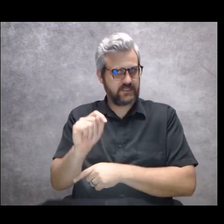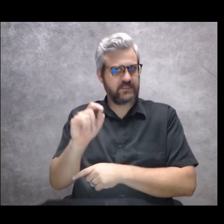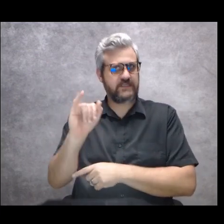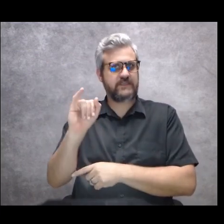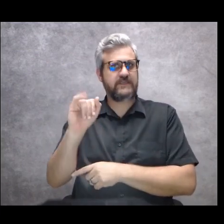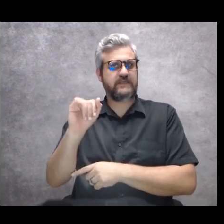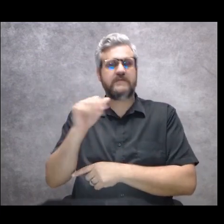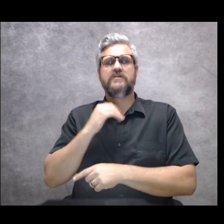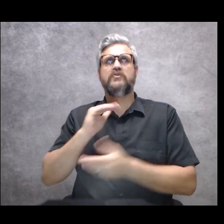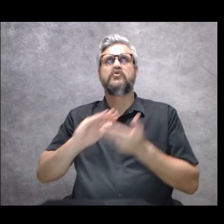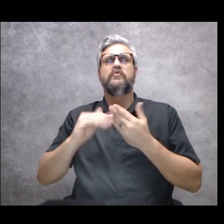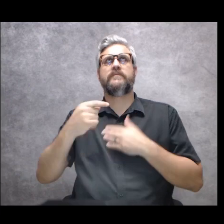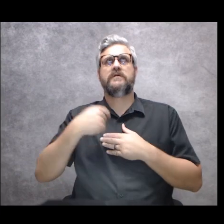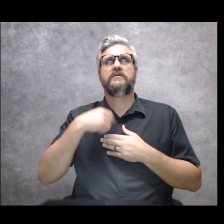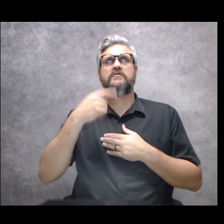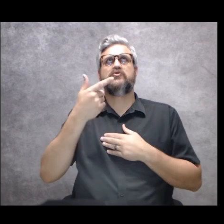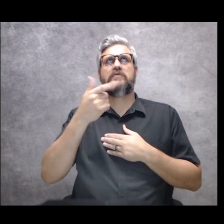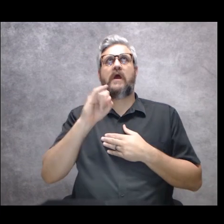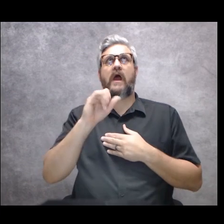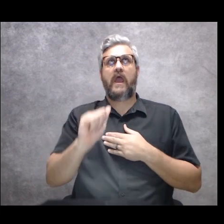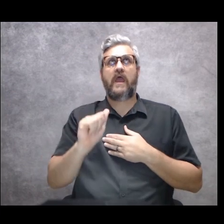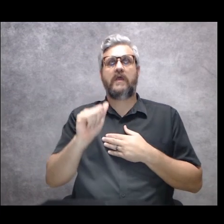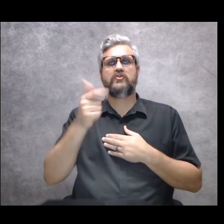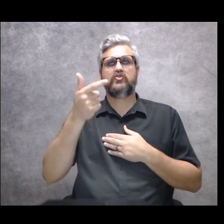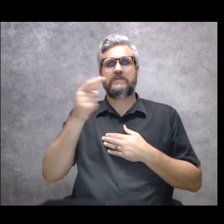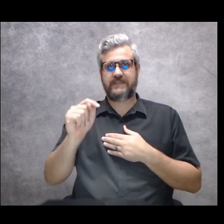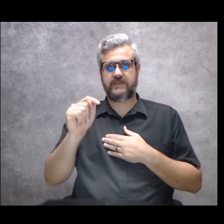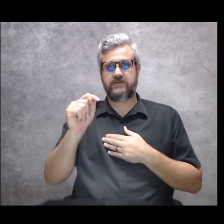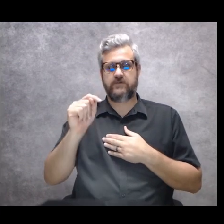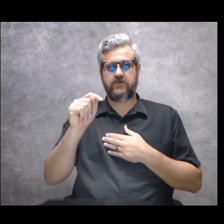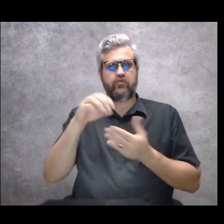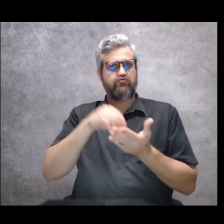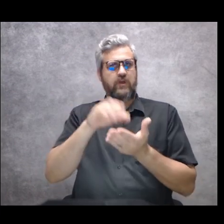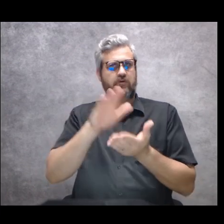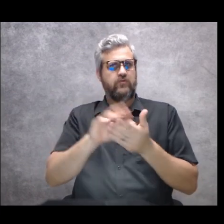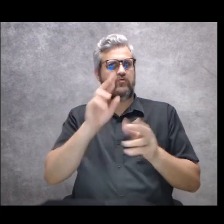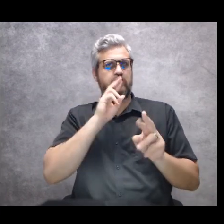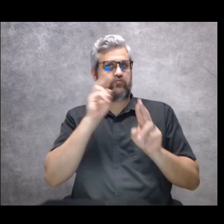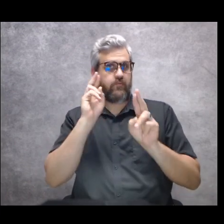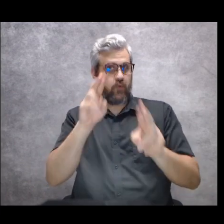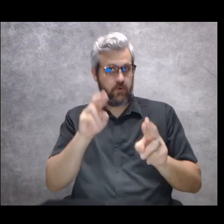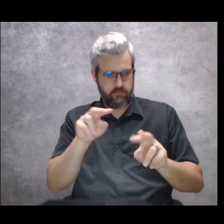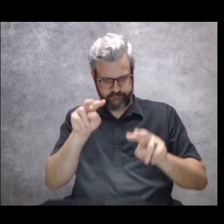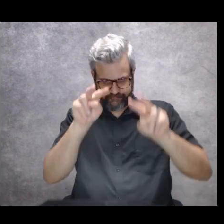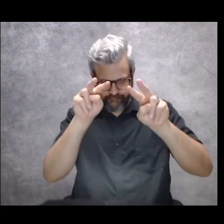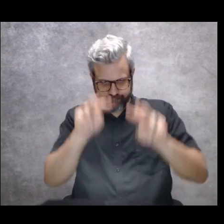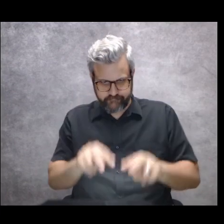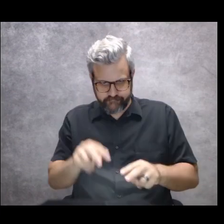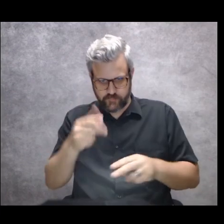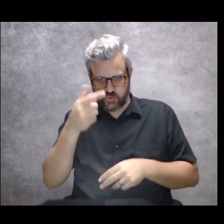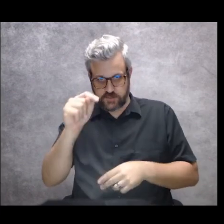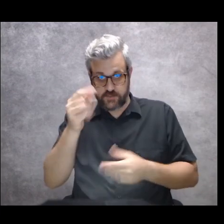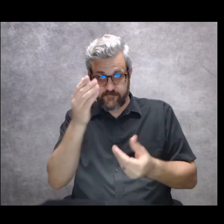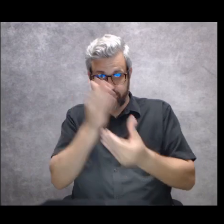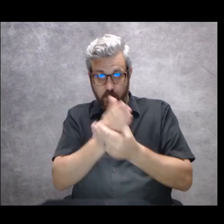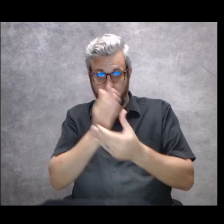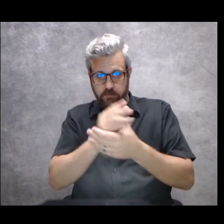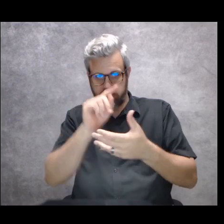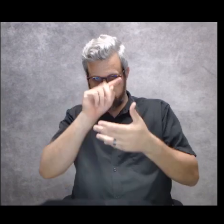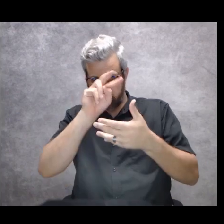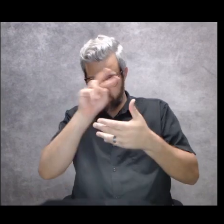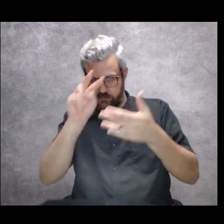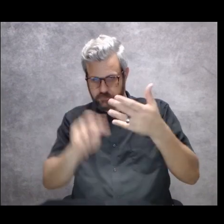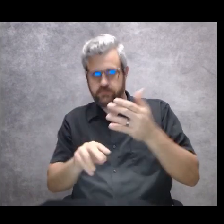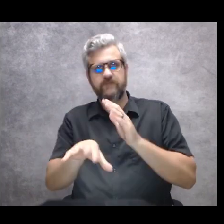invalidation, the GIA GT record report. Review the student's GT folder to determine